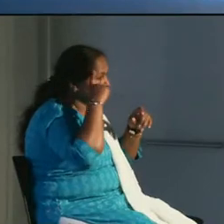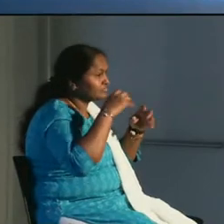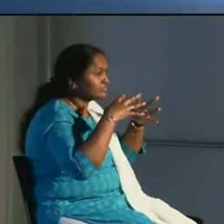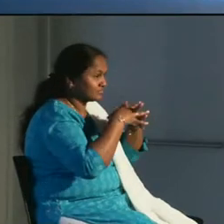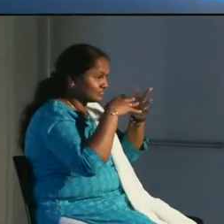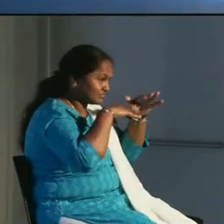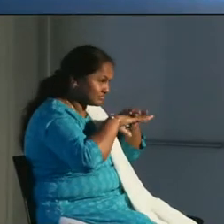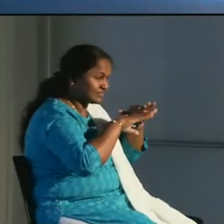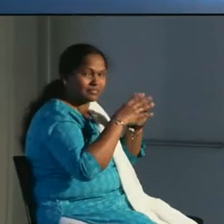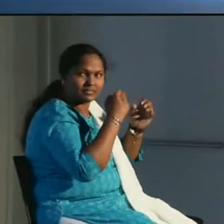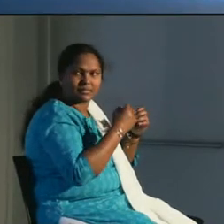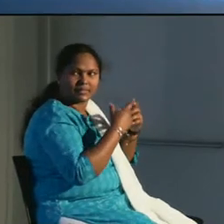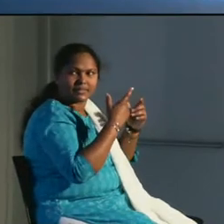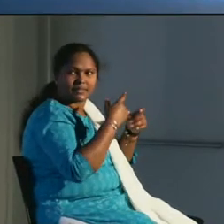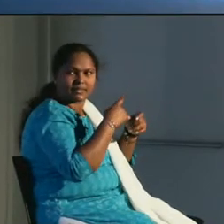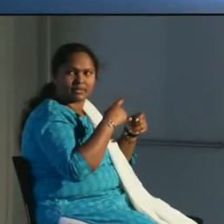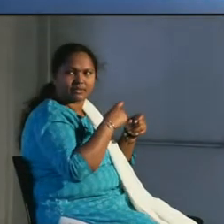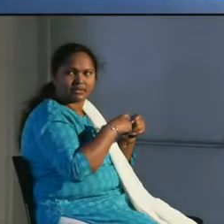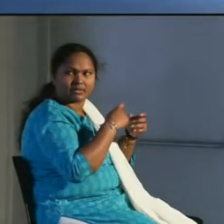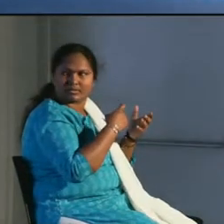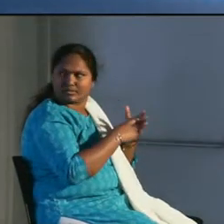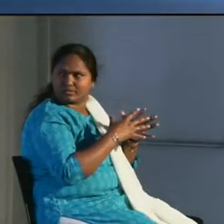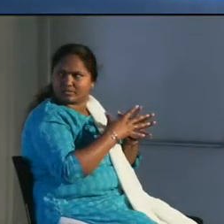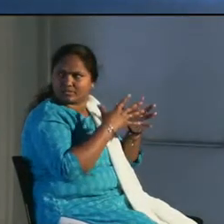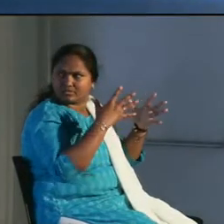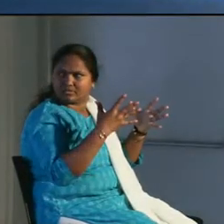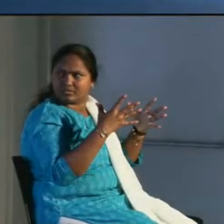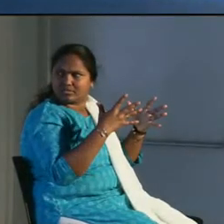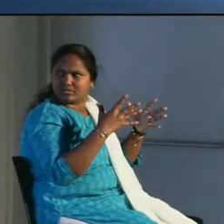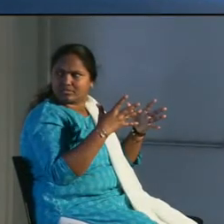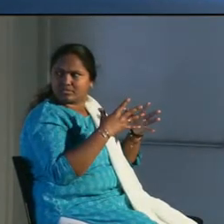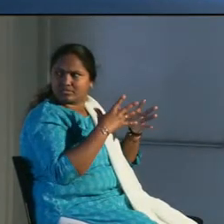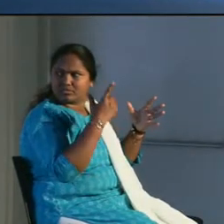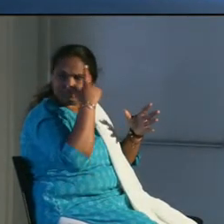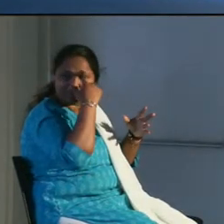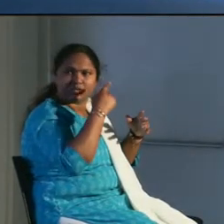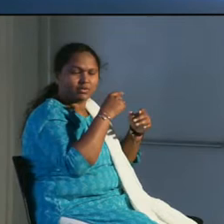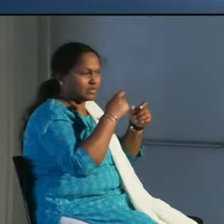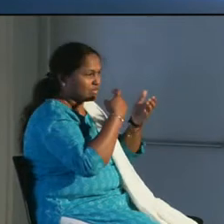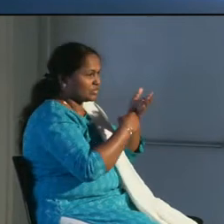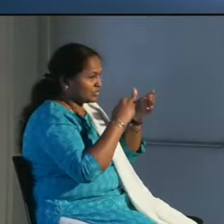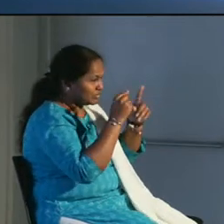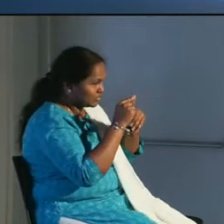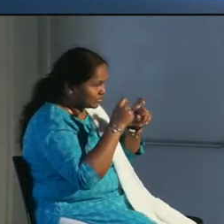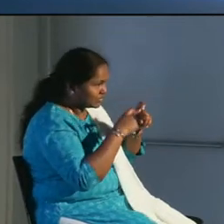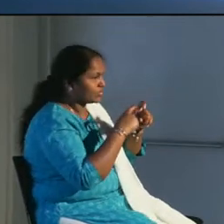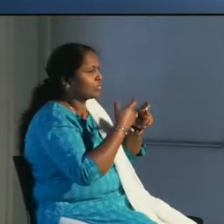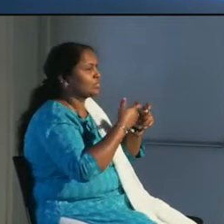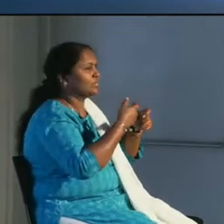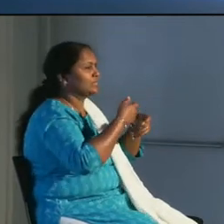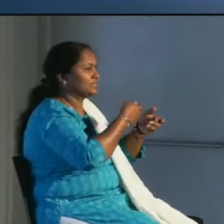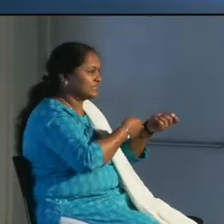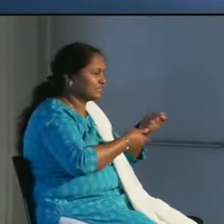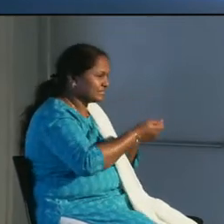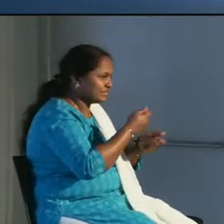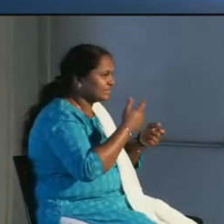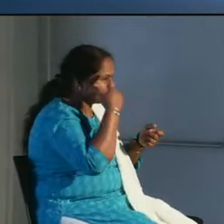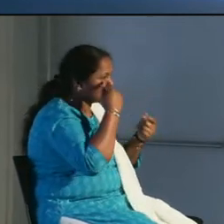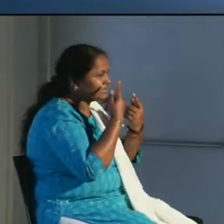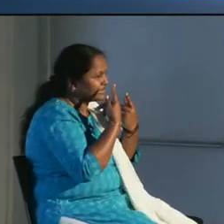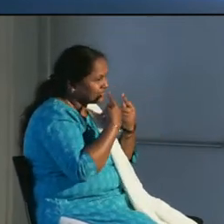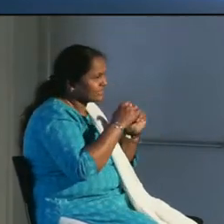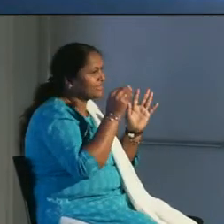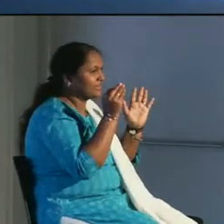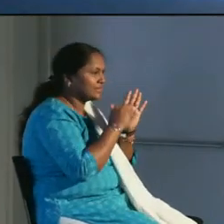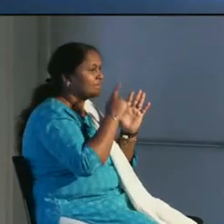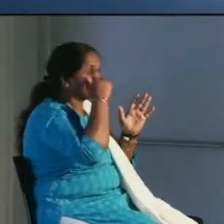were choir makers. They made a lot of ropes and stuff. So I thought it would be interesting to just try to bring